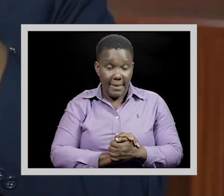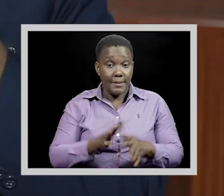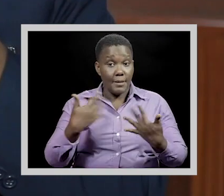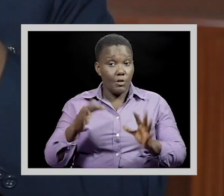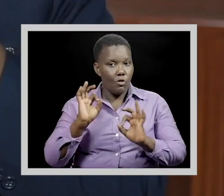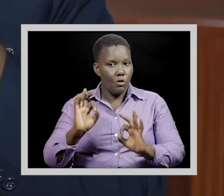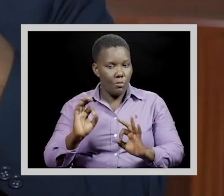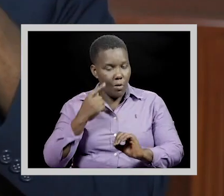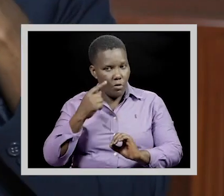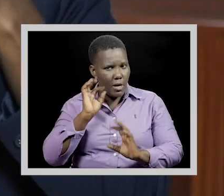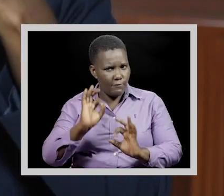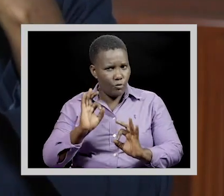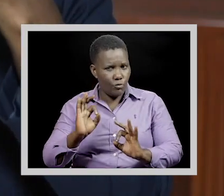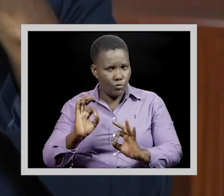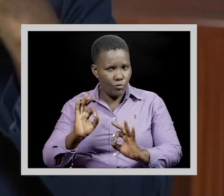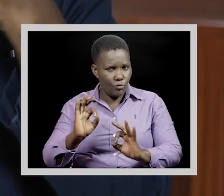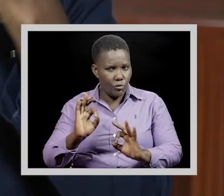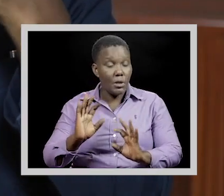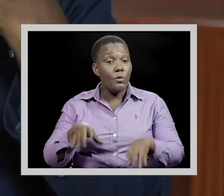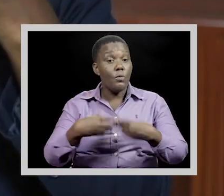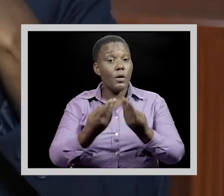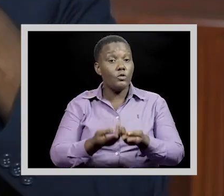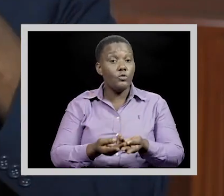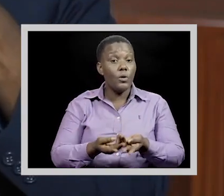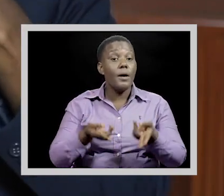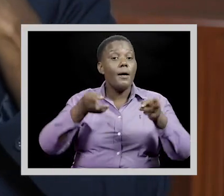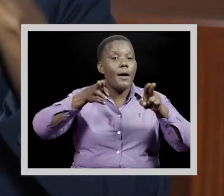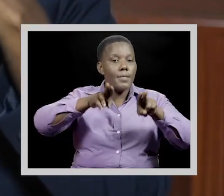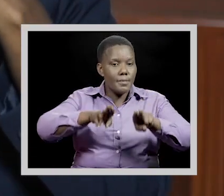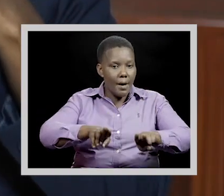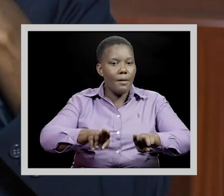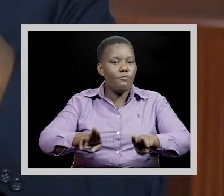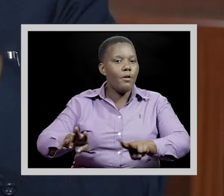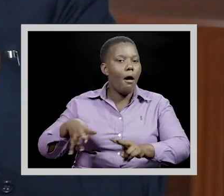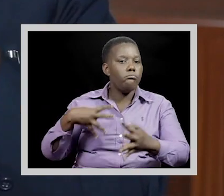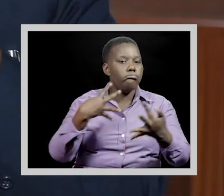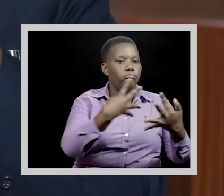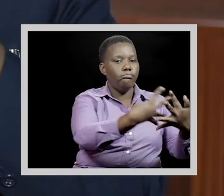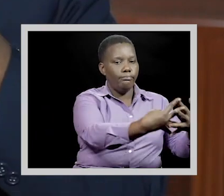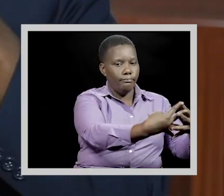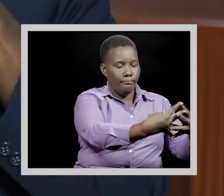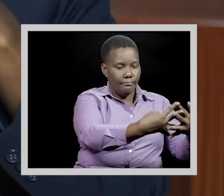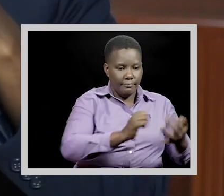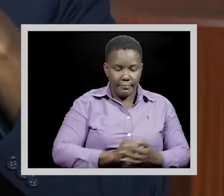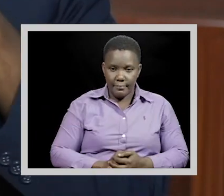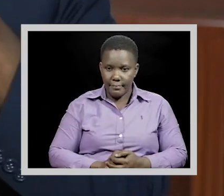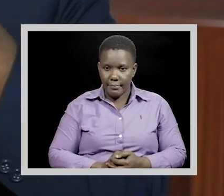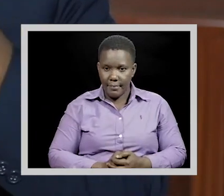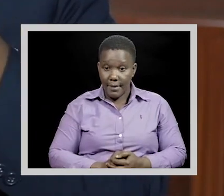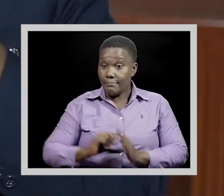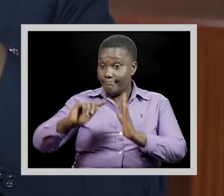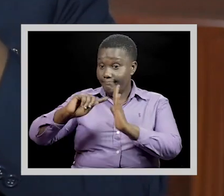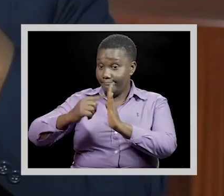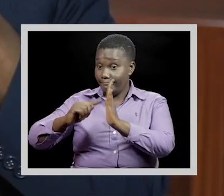the best interest of the child to be sentenced to a custodial sentence. Because as a matter of principle, a child should not